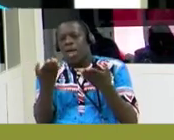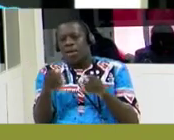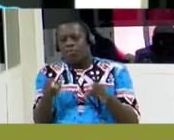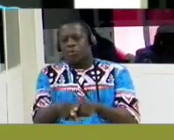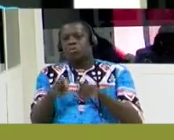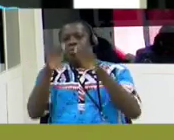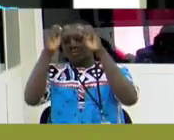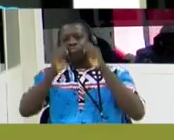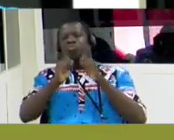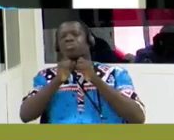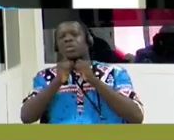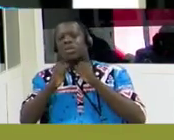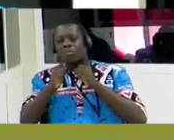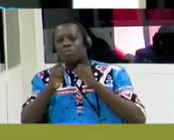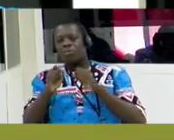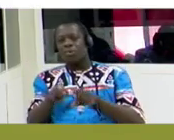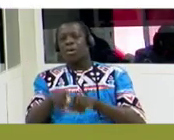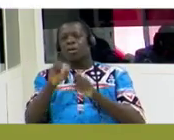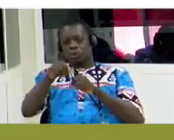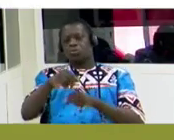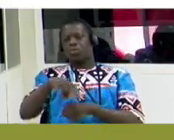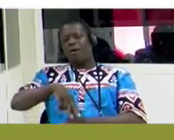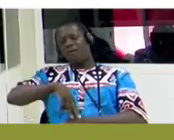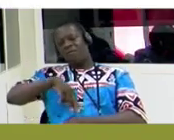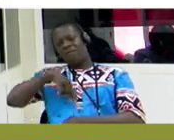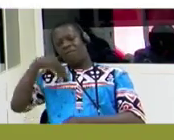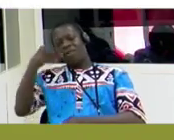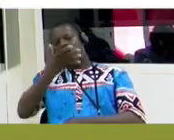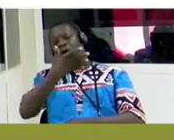Yes. For him to feel the hotness,